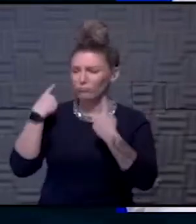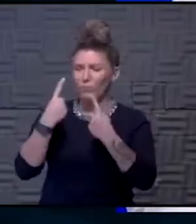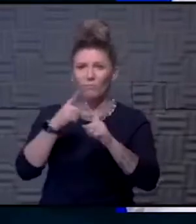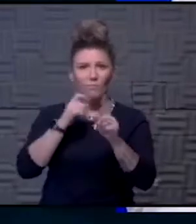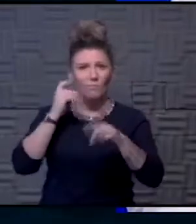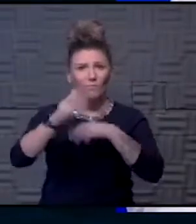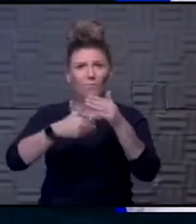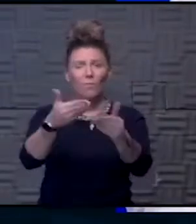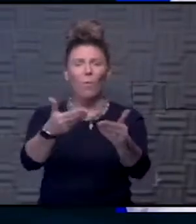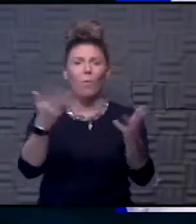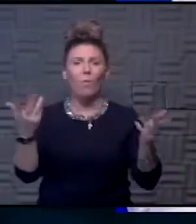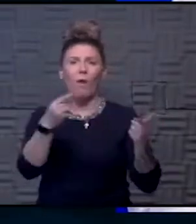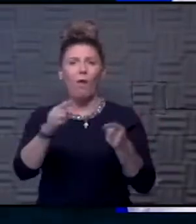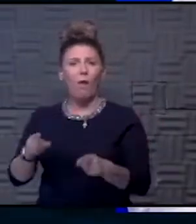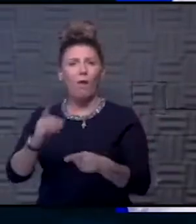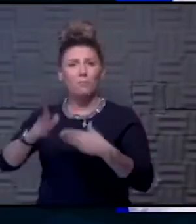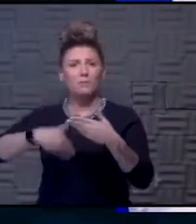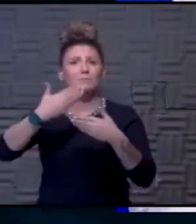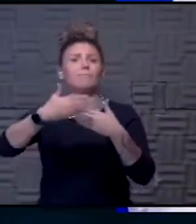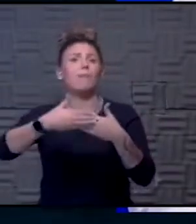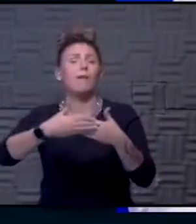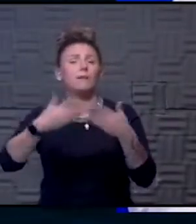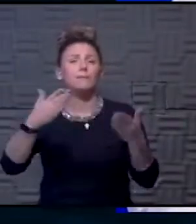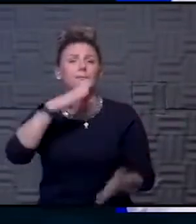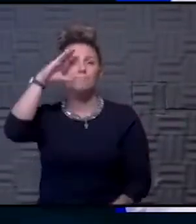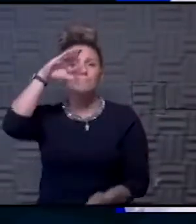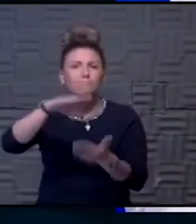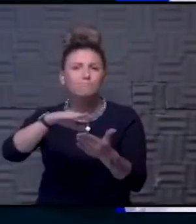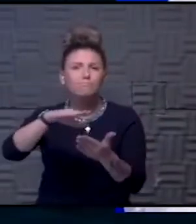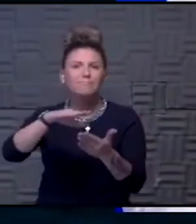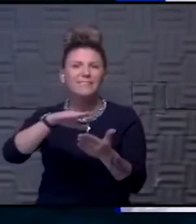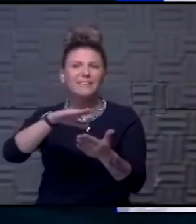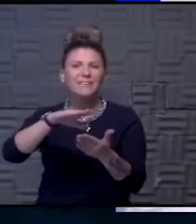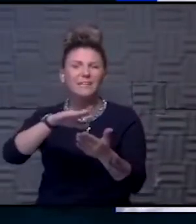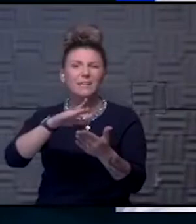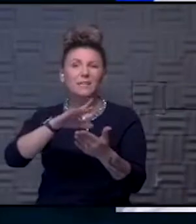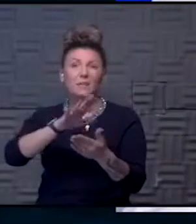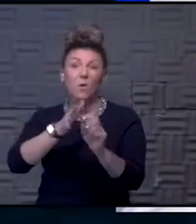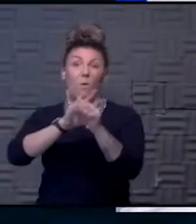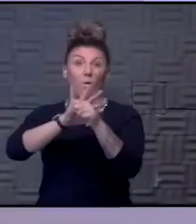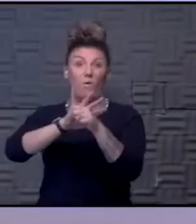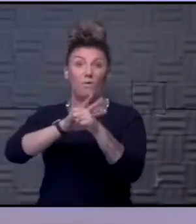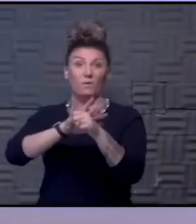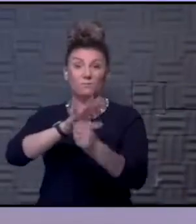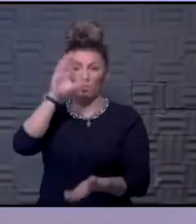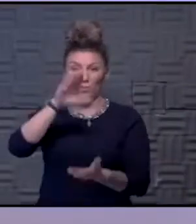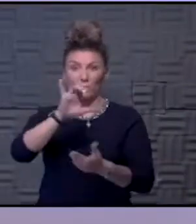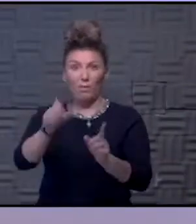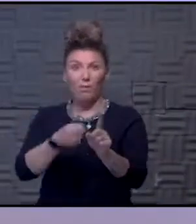happen next to reduce the impact of COVID on these communities?